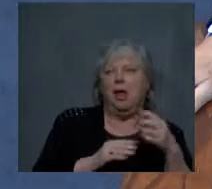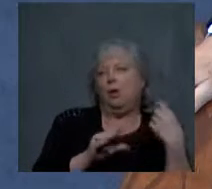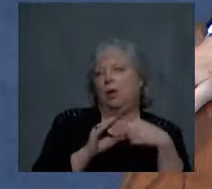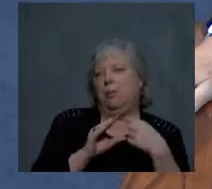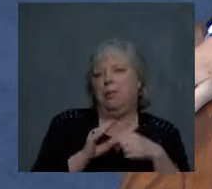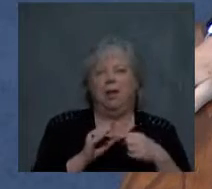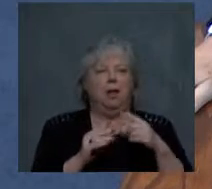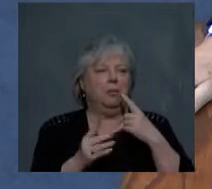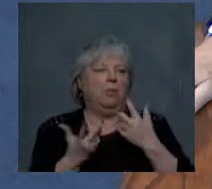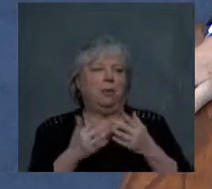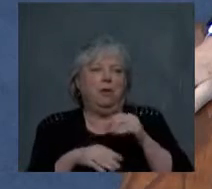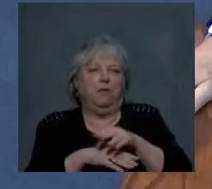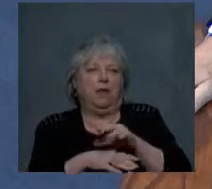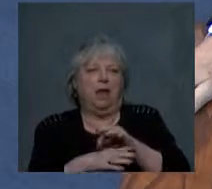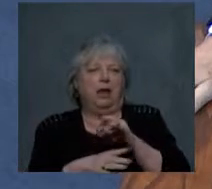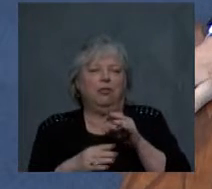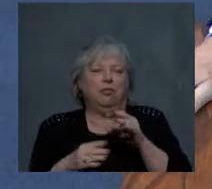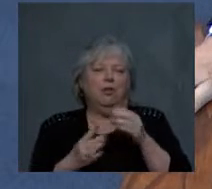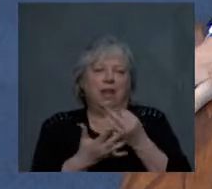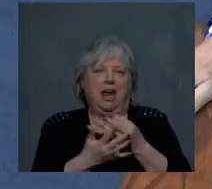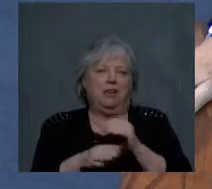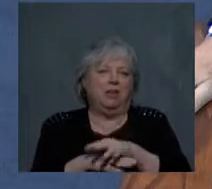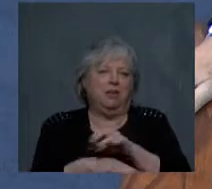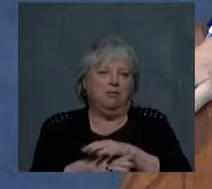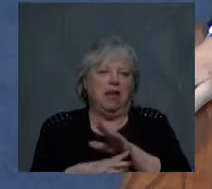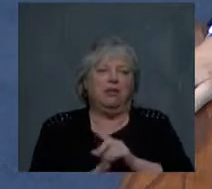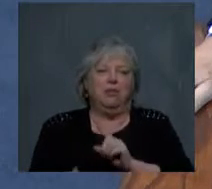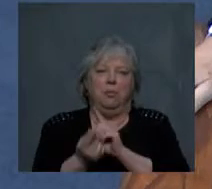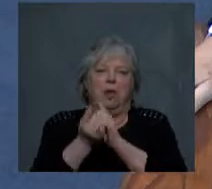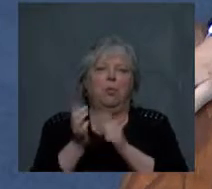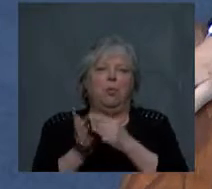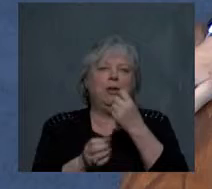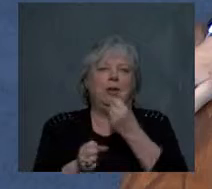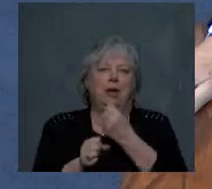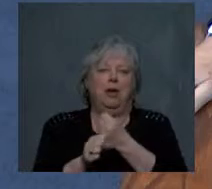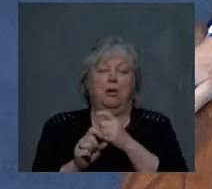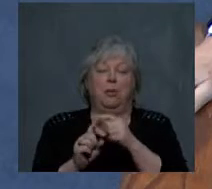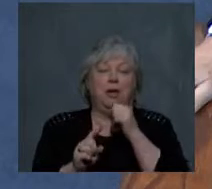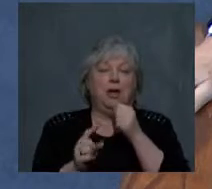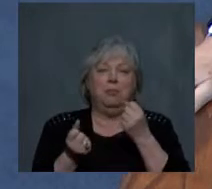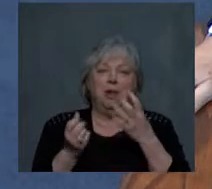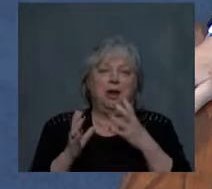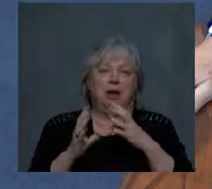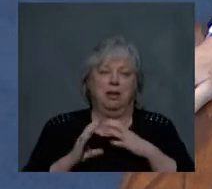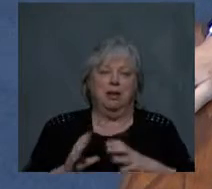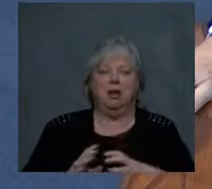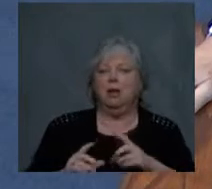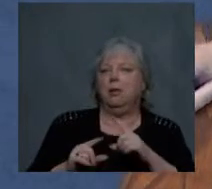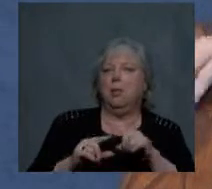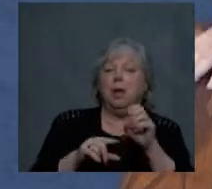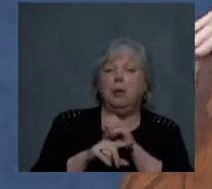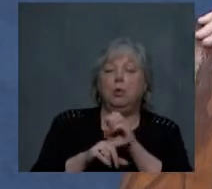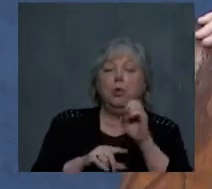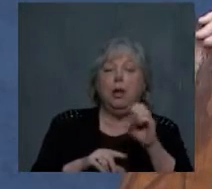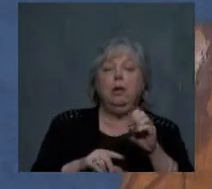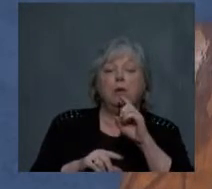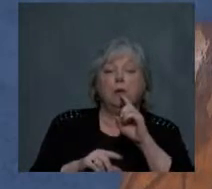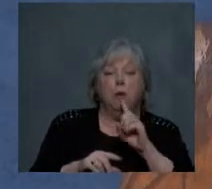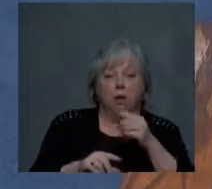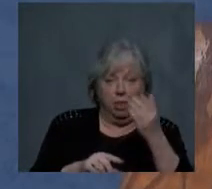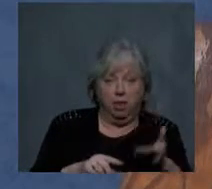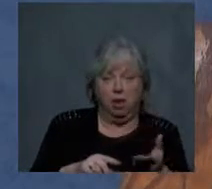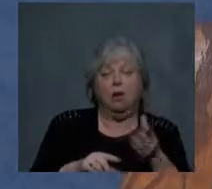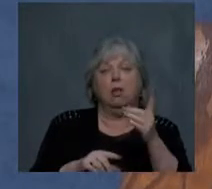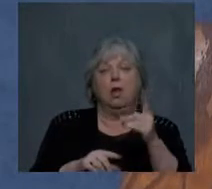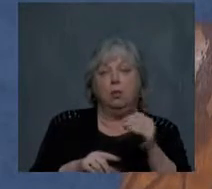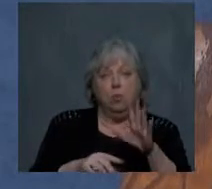once a year, financial advisor once a year. So there are not a lot of clients coming. But employees are there. They're in the office. They do